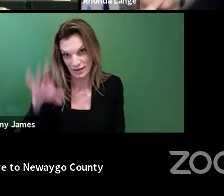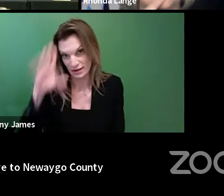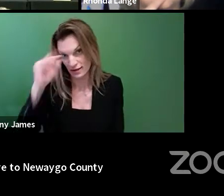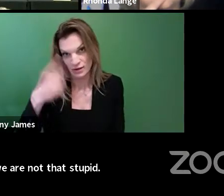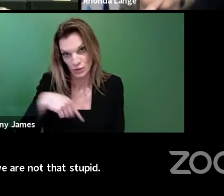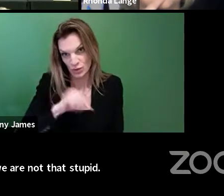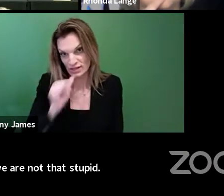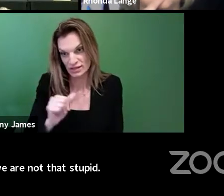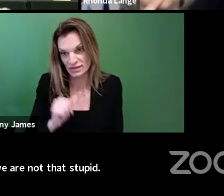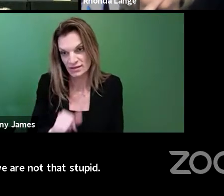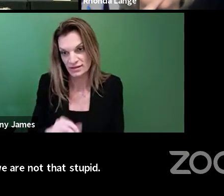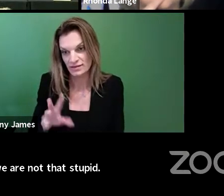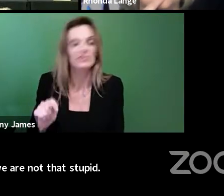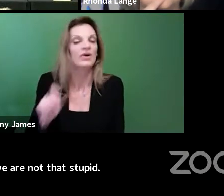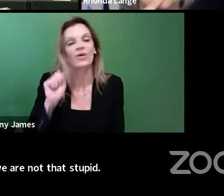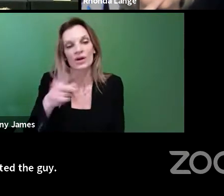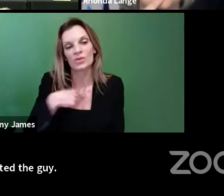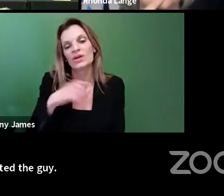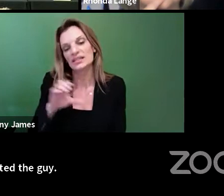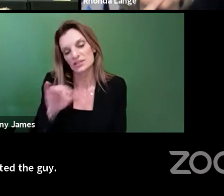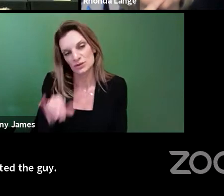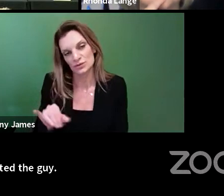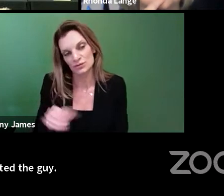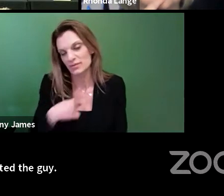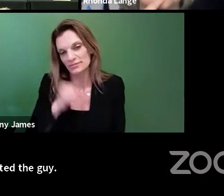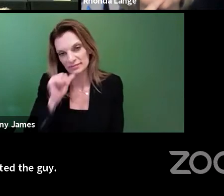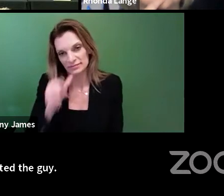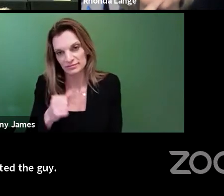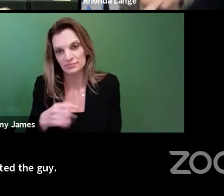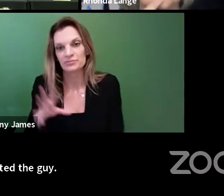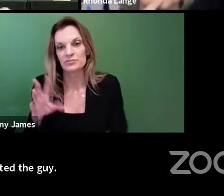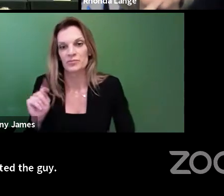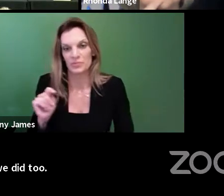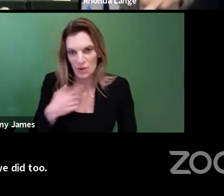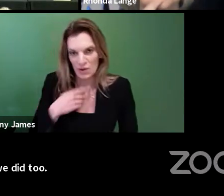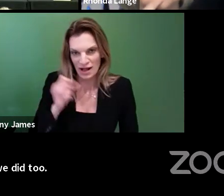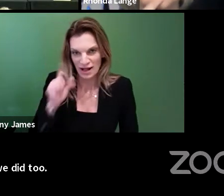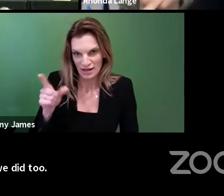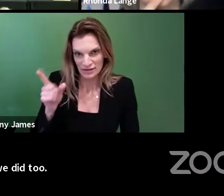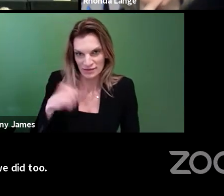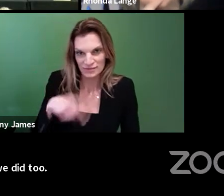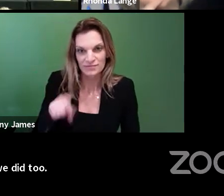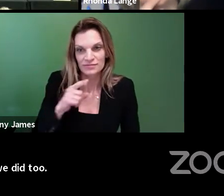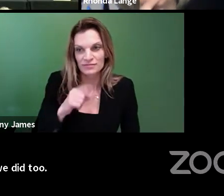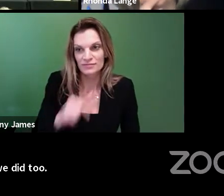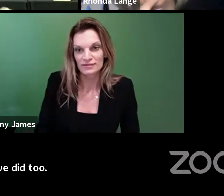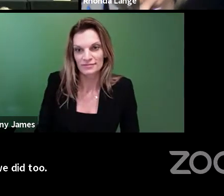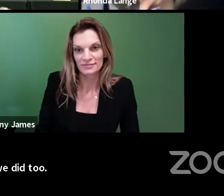didn't. We did too. I didn't. But let me point out some things to